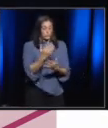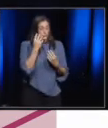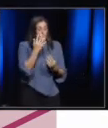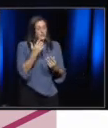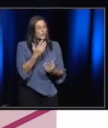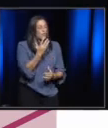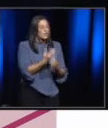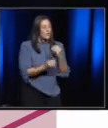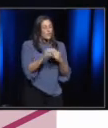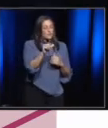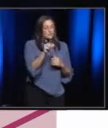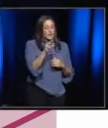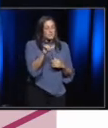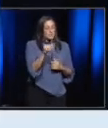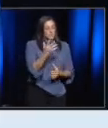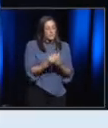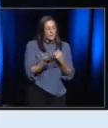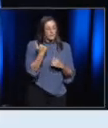in 2008.